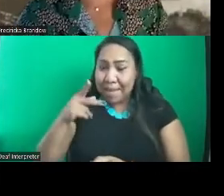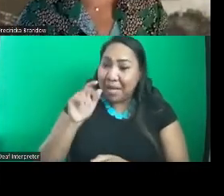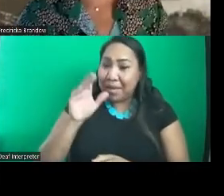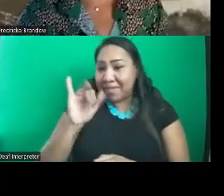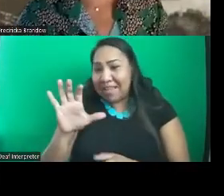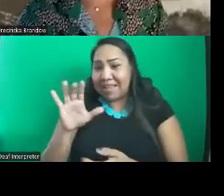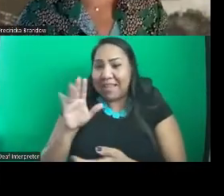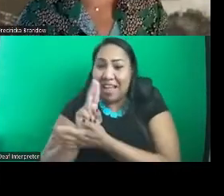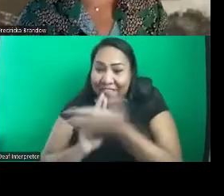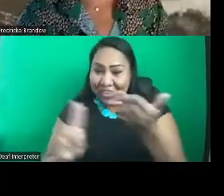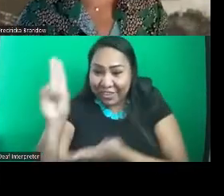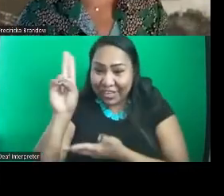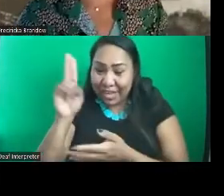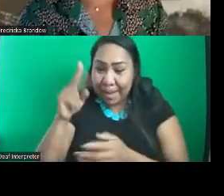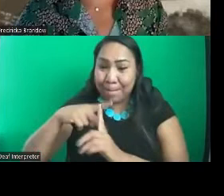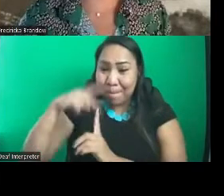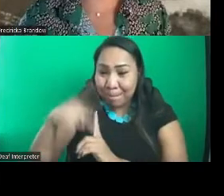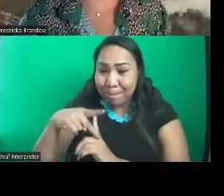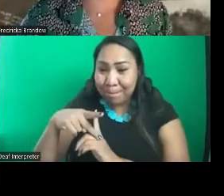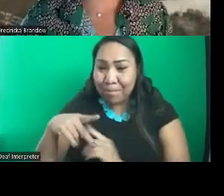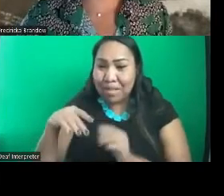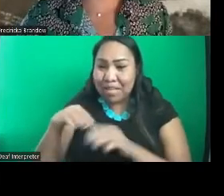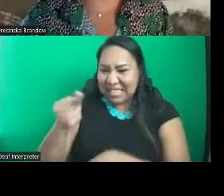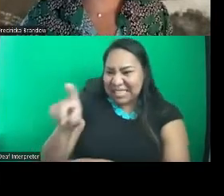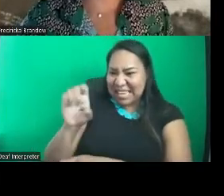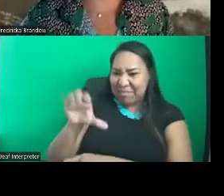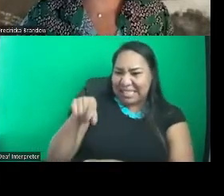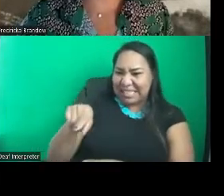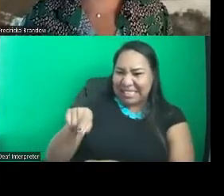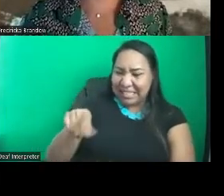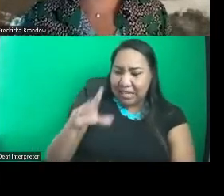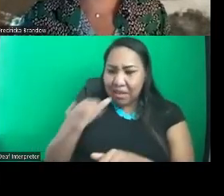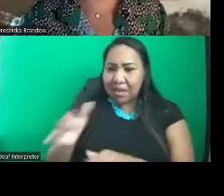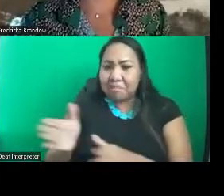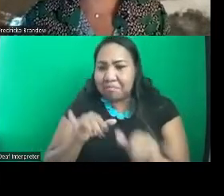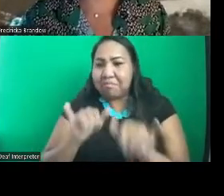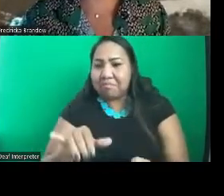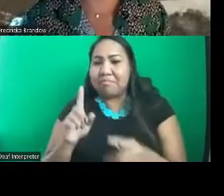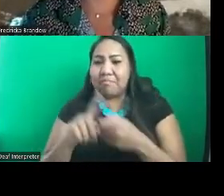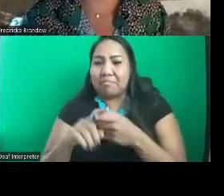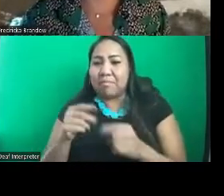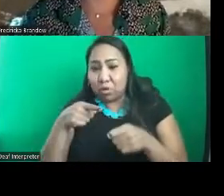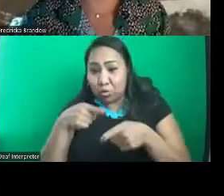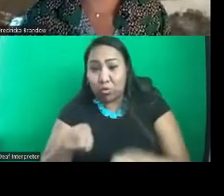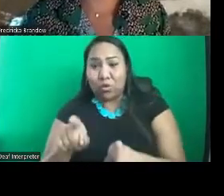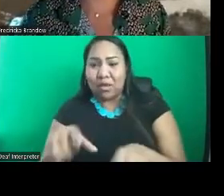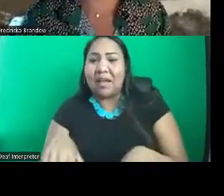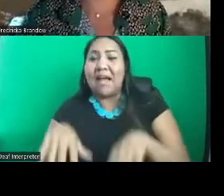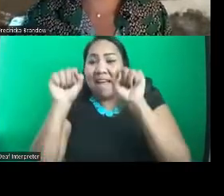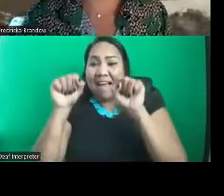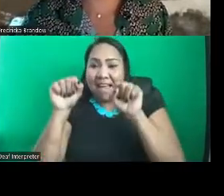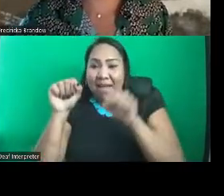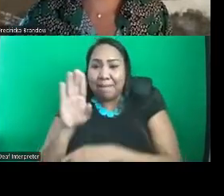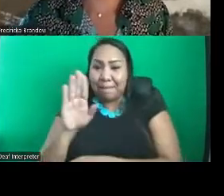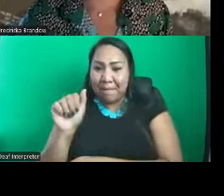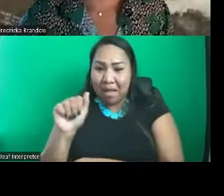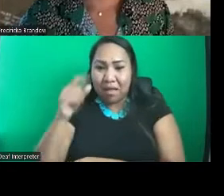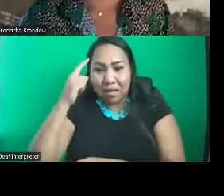to continue at APU while she completes her Bachelor of Science in the nursing field, a nursing